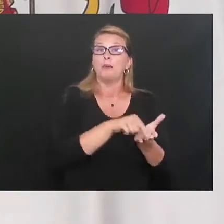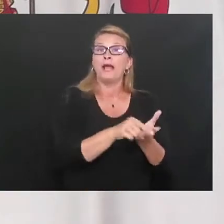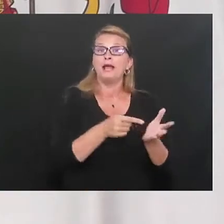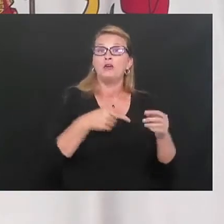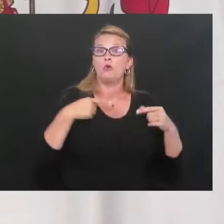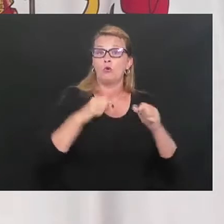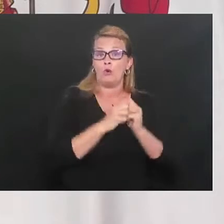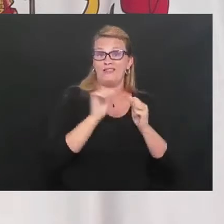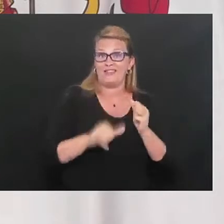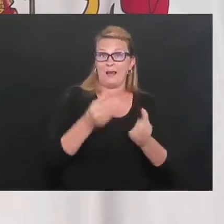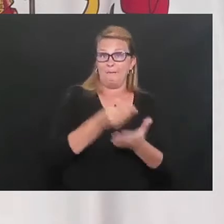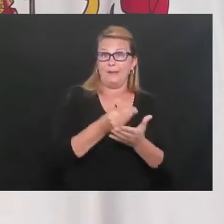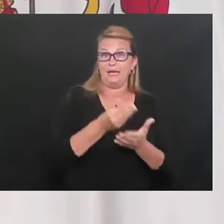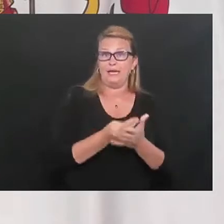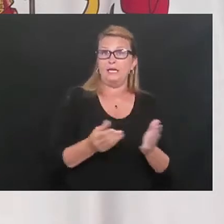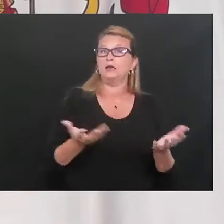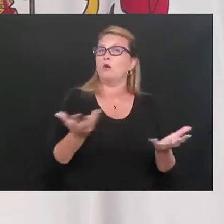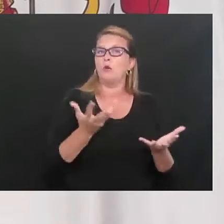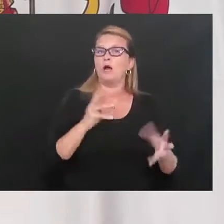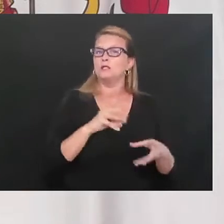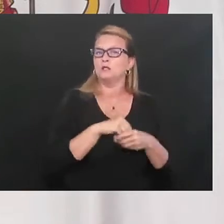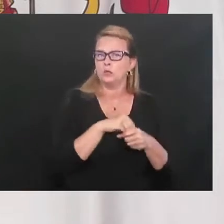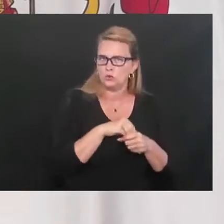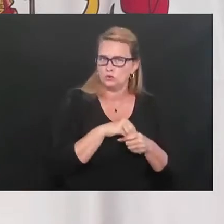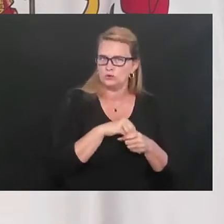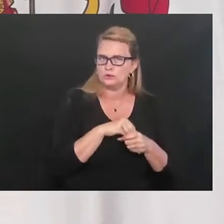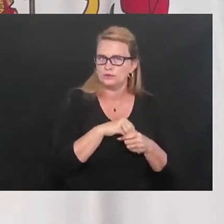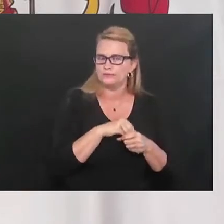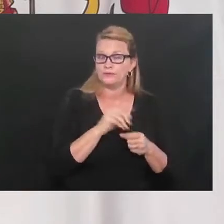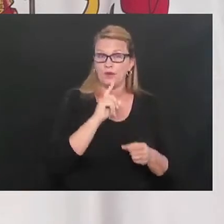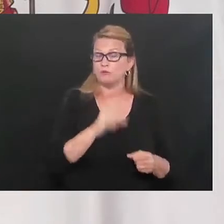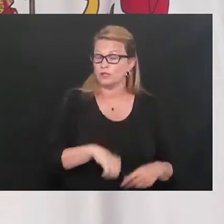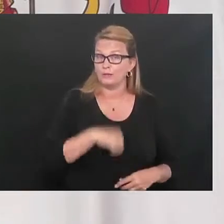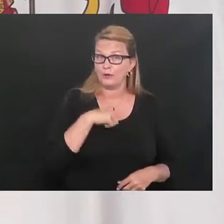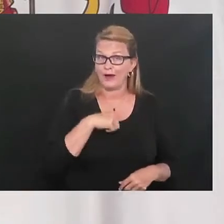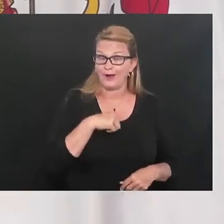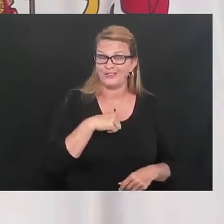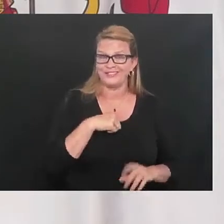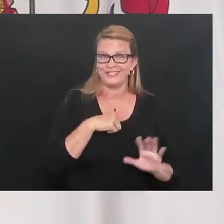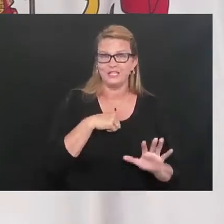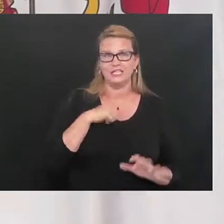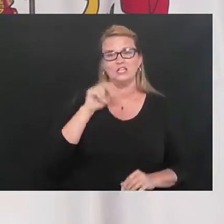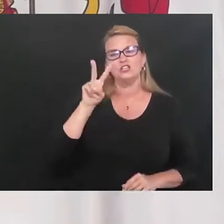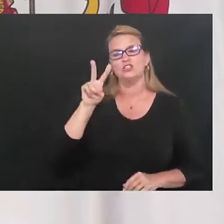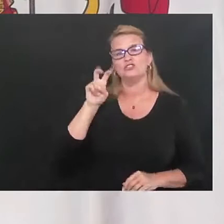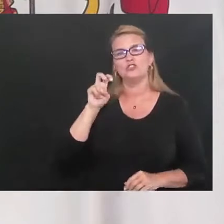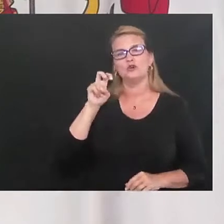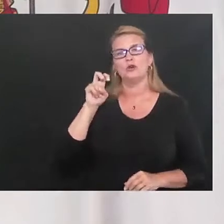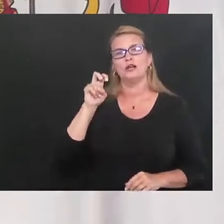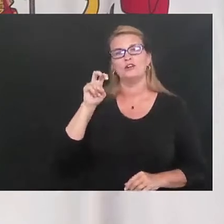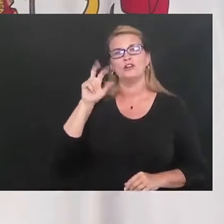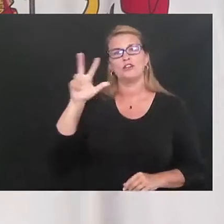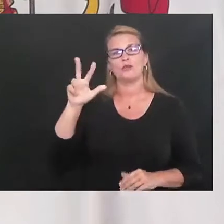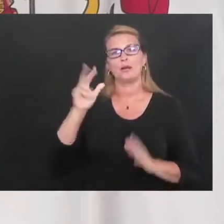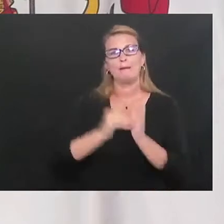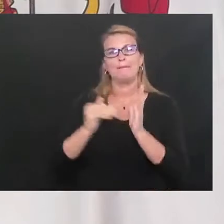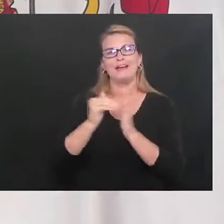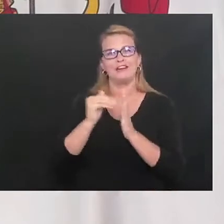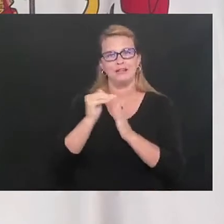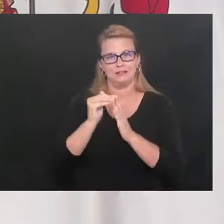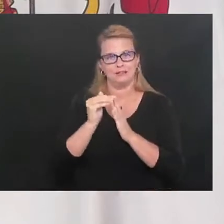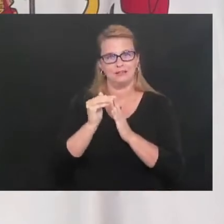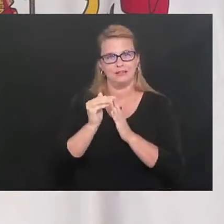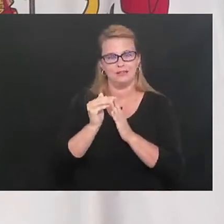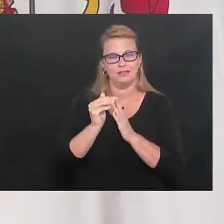sale include this, and this I'm really, really, really proud of. $203 million, you know, on